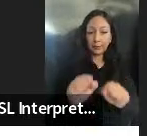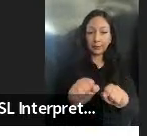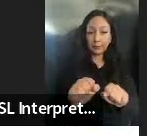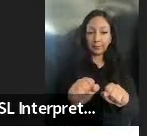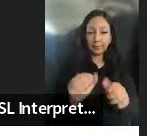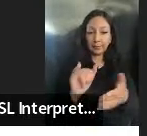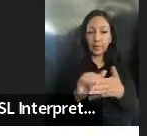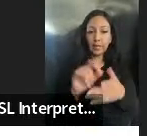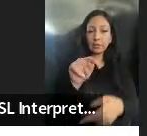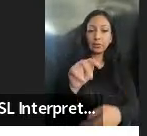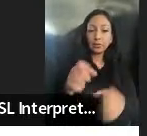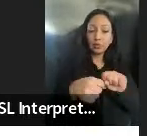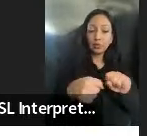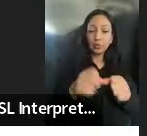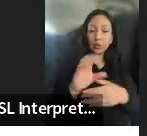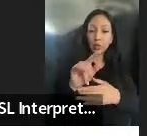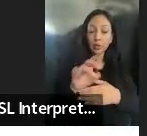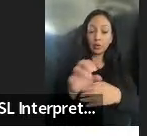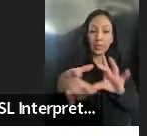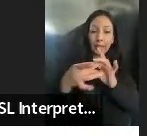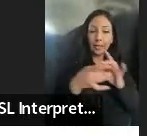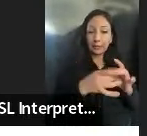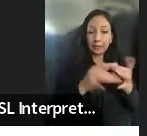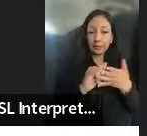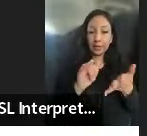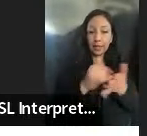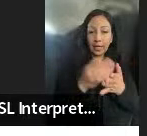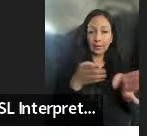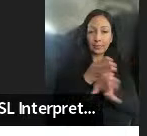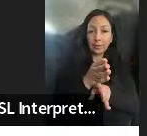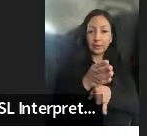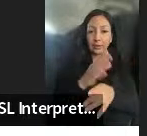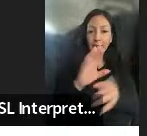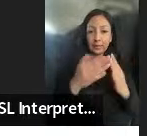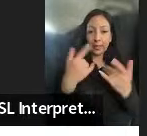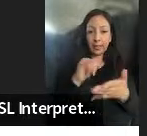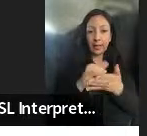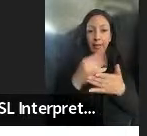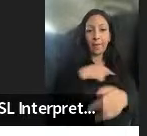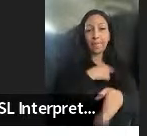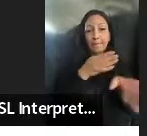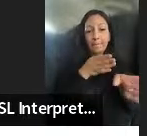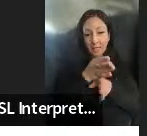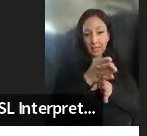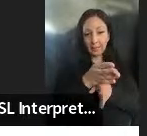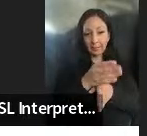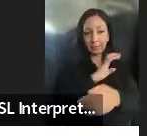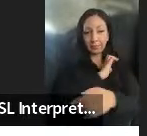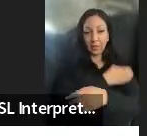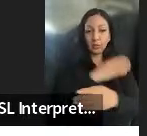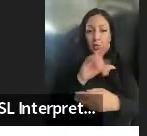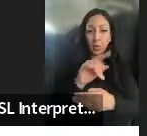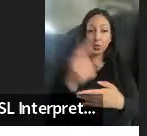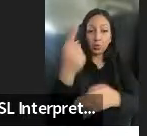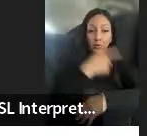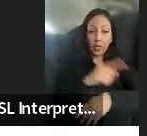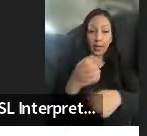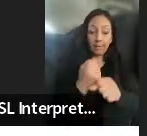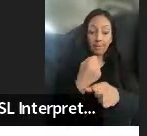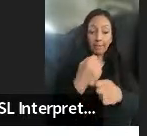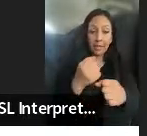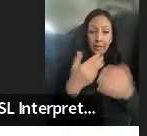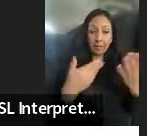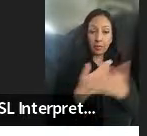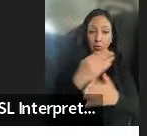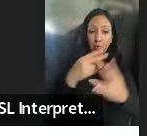stretch code is adopted by the city as our main energy code. So today, to build a brand new building,